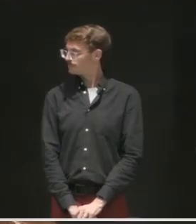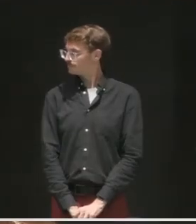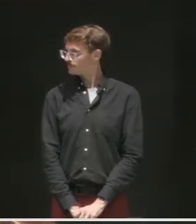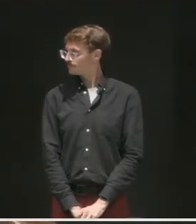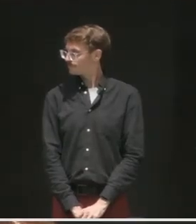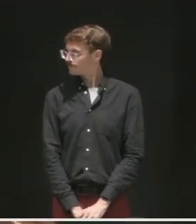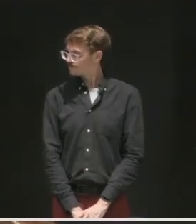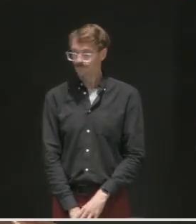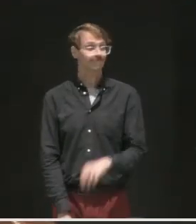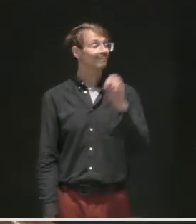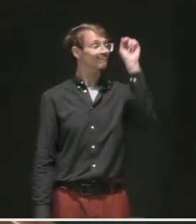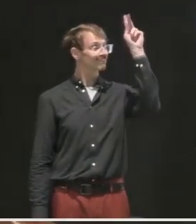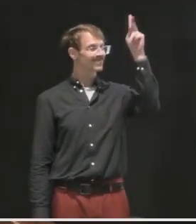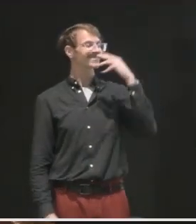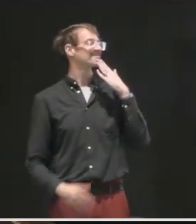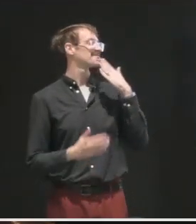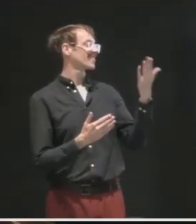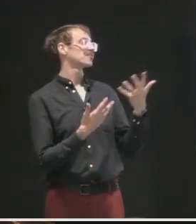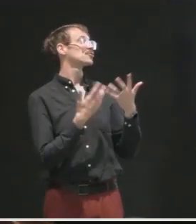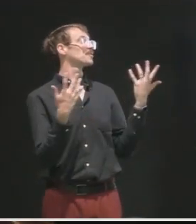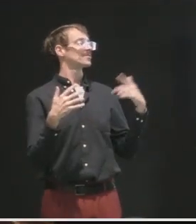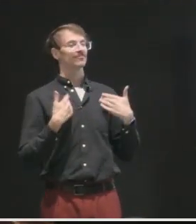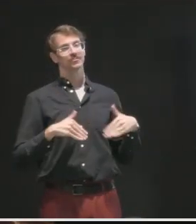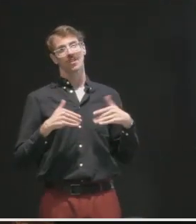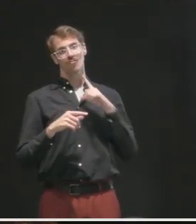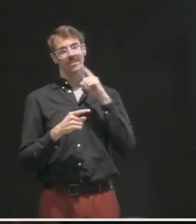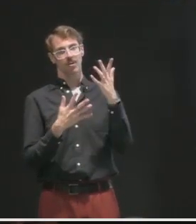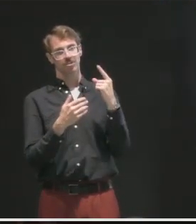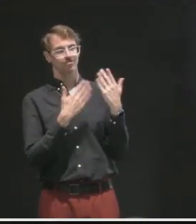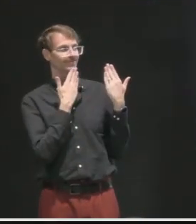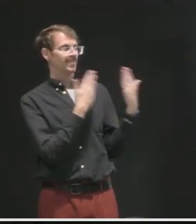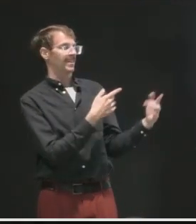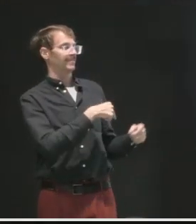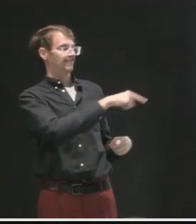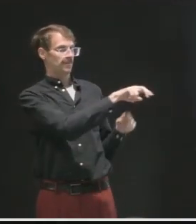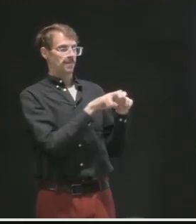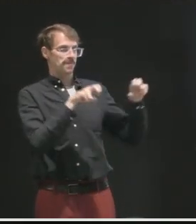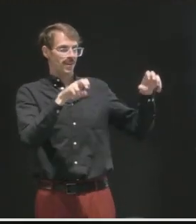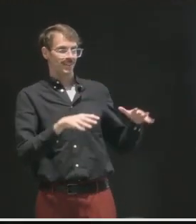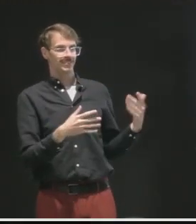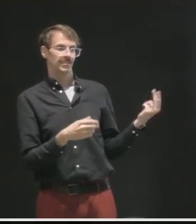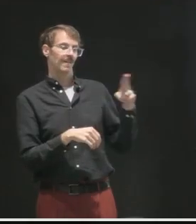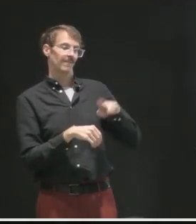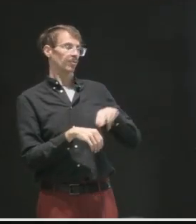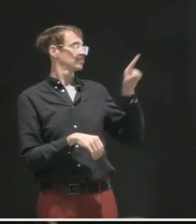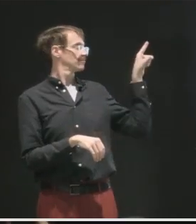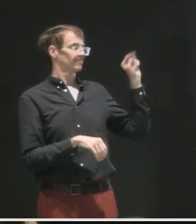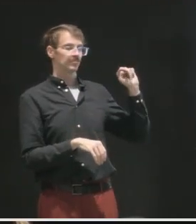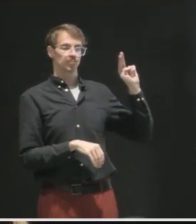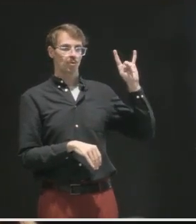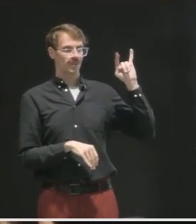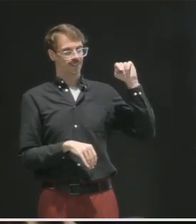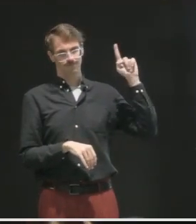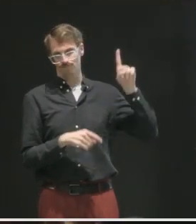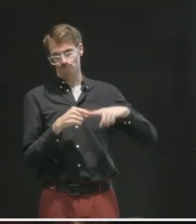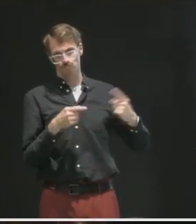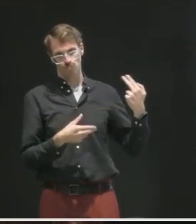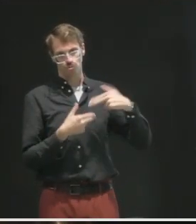Okay. No, thank you so much. I really want to thank our panelists and, of course, Tony, who couldn't be here today with us.